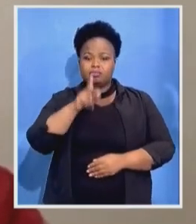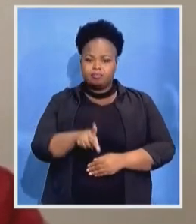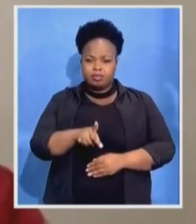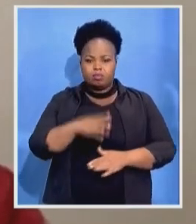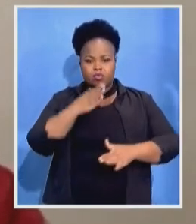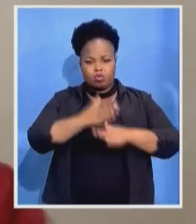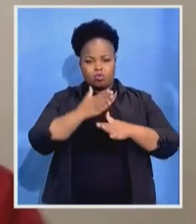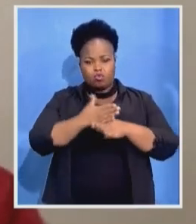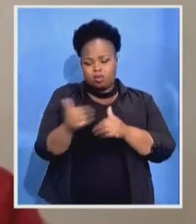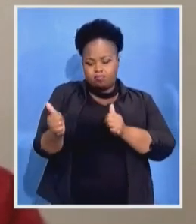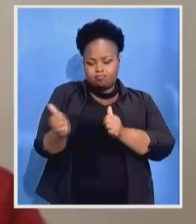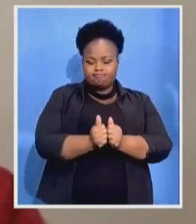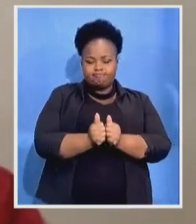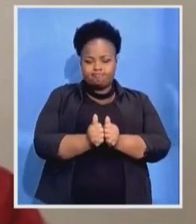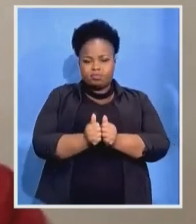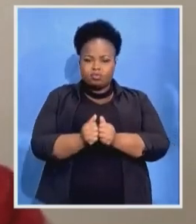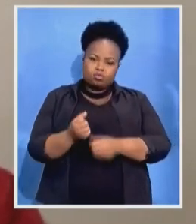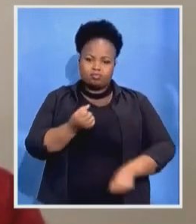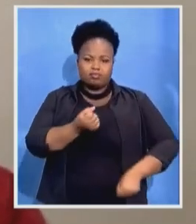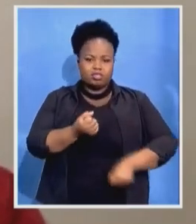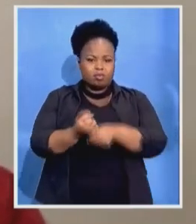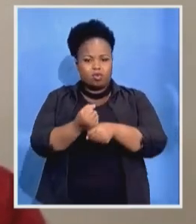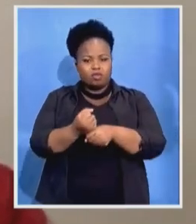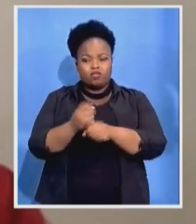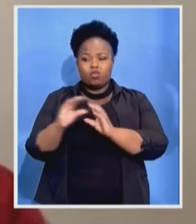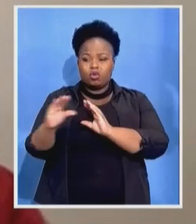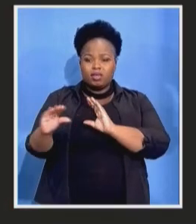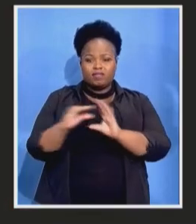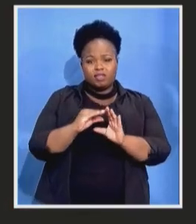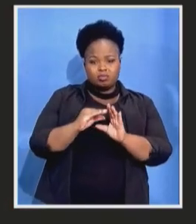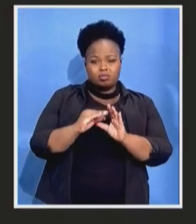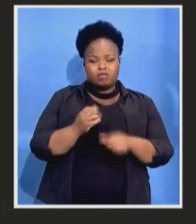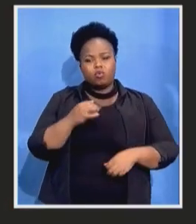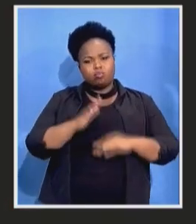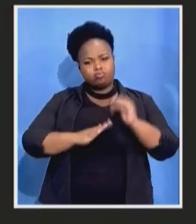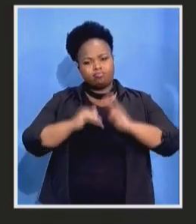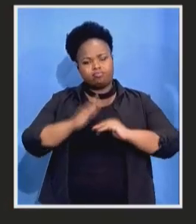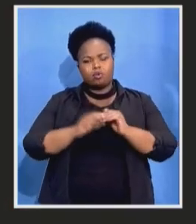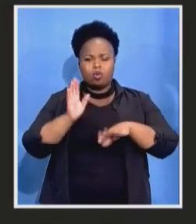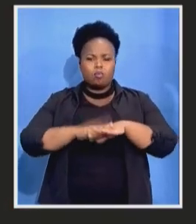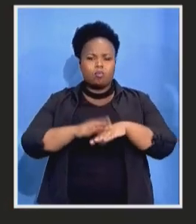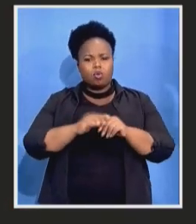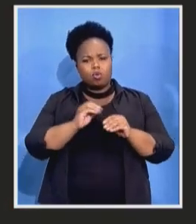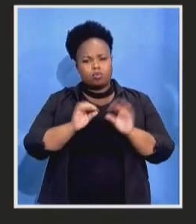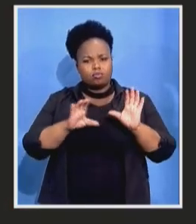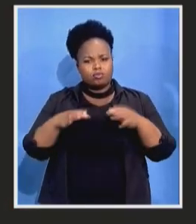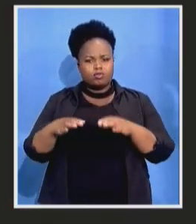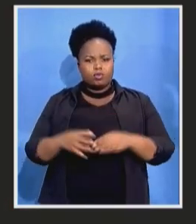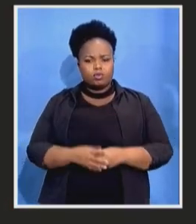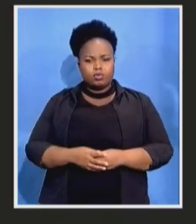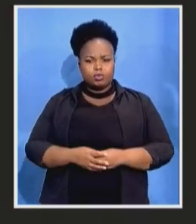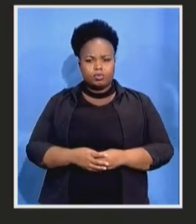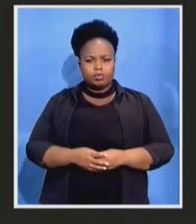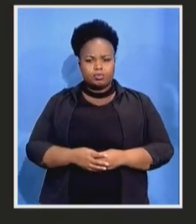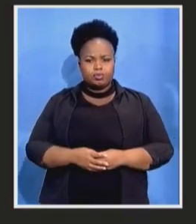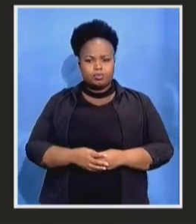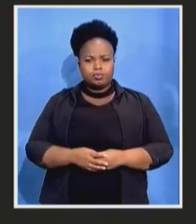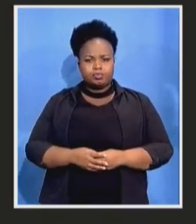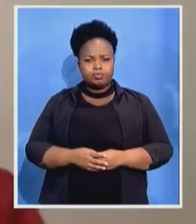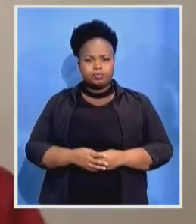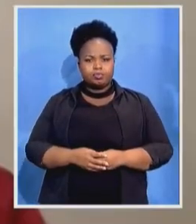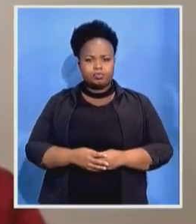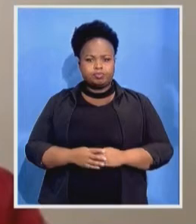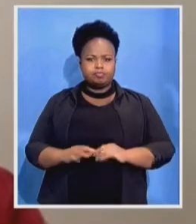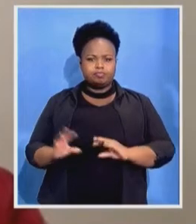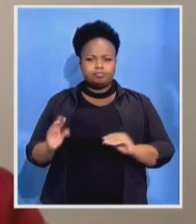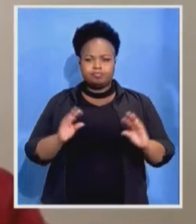infrastructure investments, the wider labor movement, community, and broader democratic movement, also